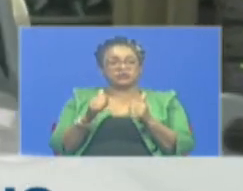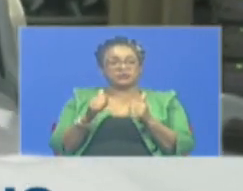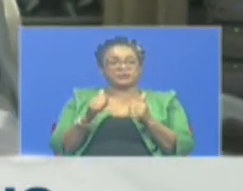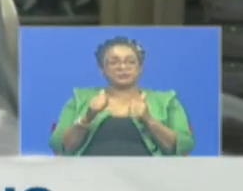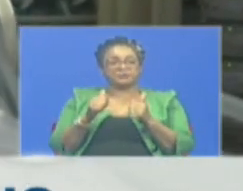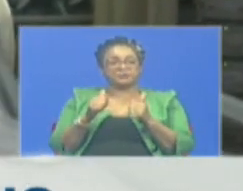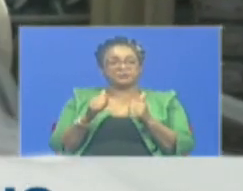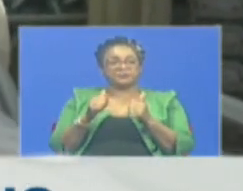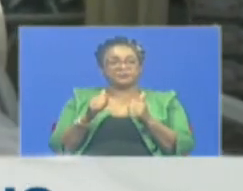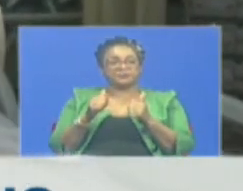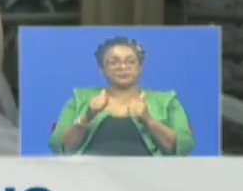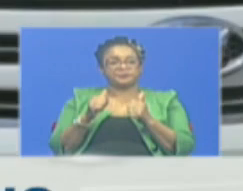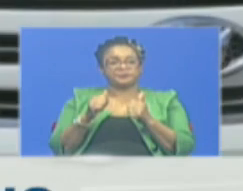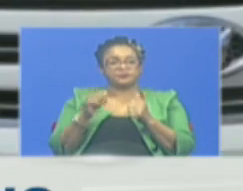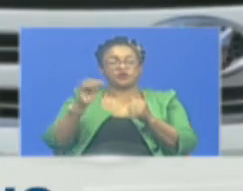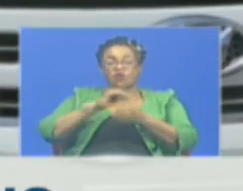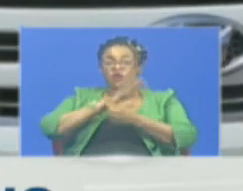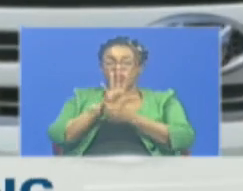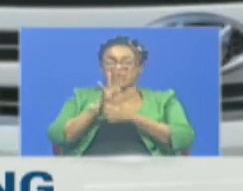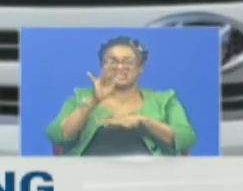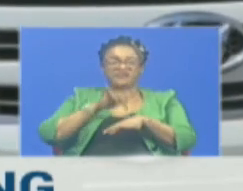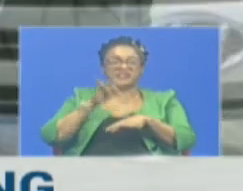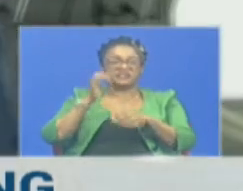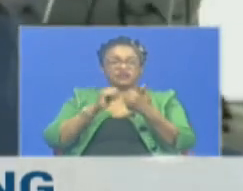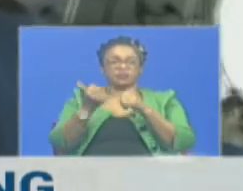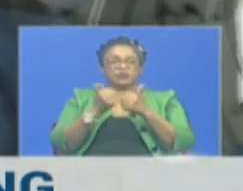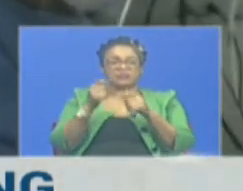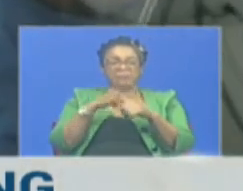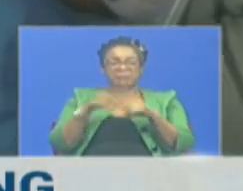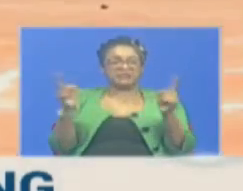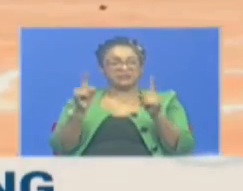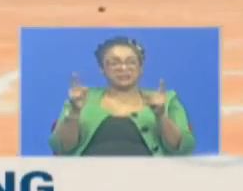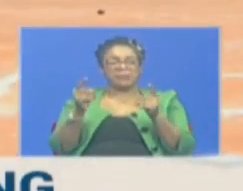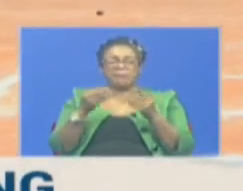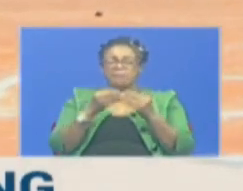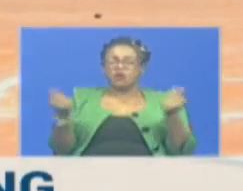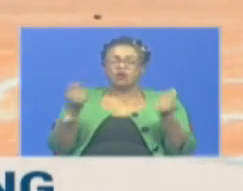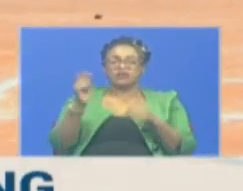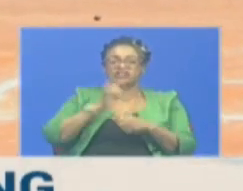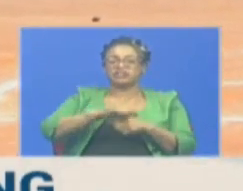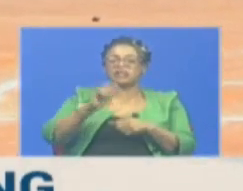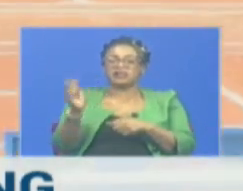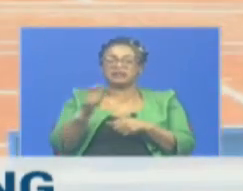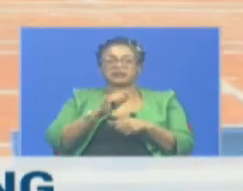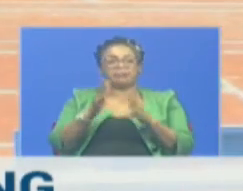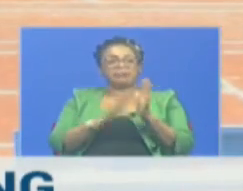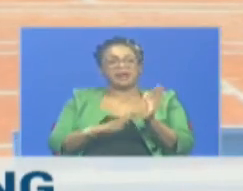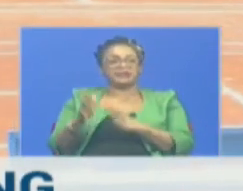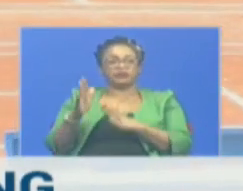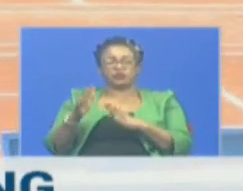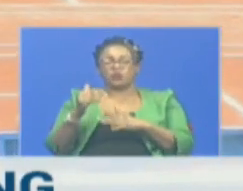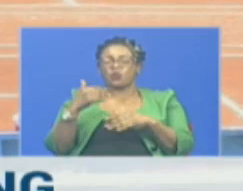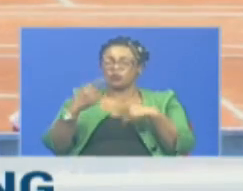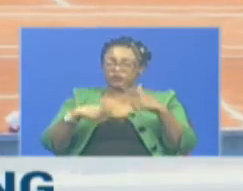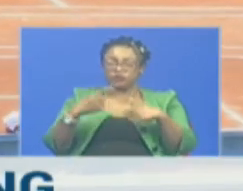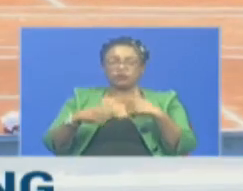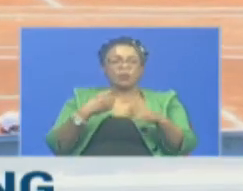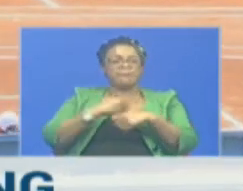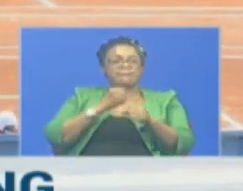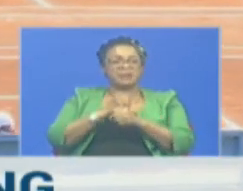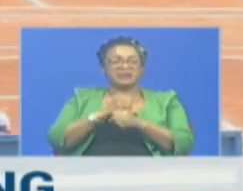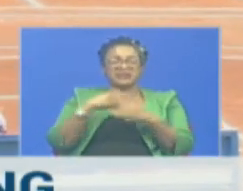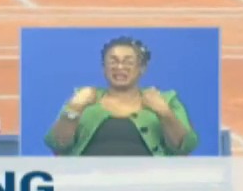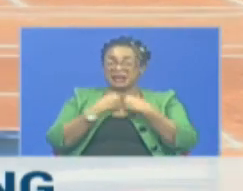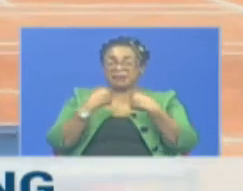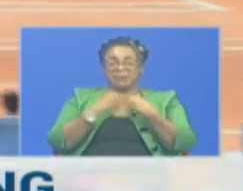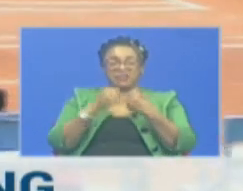Coronavirus pandemic has affected sports worldwide, but it's biting more on Tennis Kenya's plans to develop the game in the country. The Federation has since sought